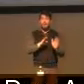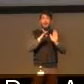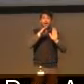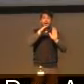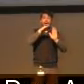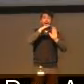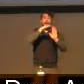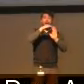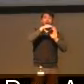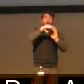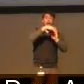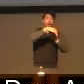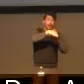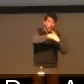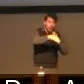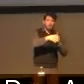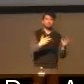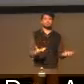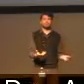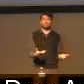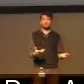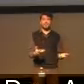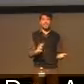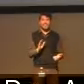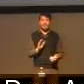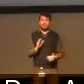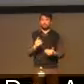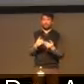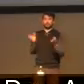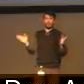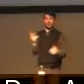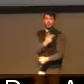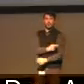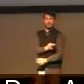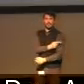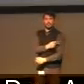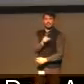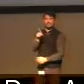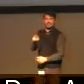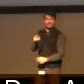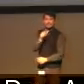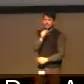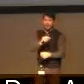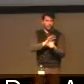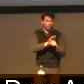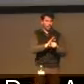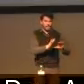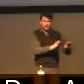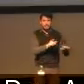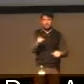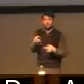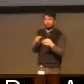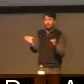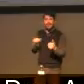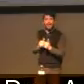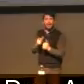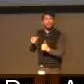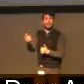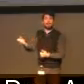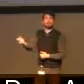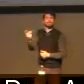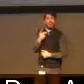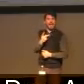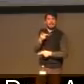patients we've delayed care in order to and bring them back into our